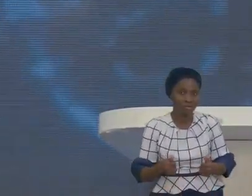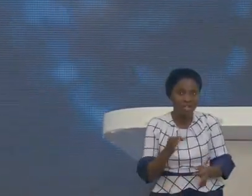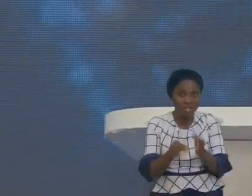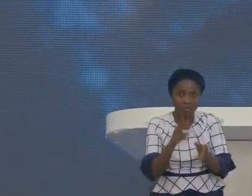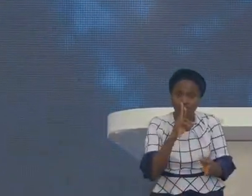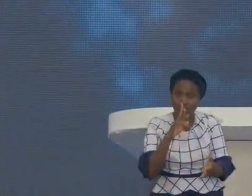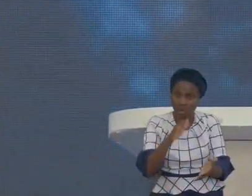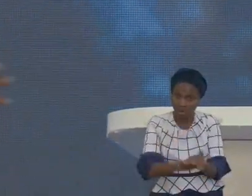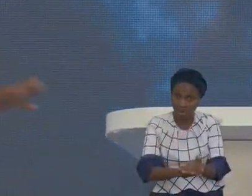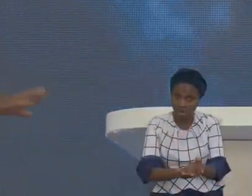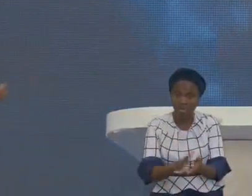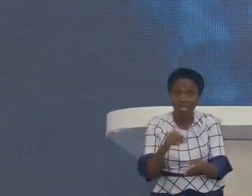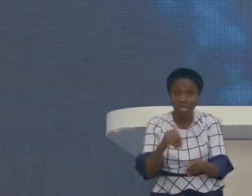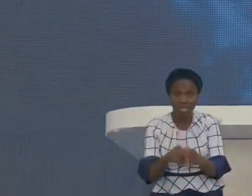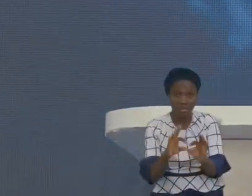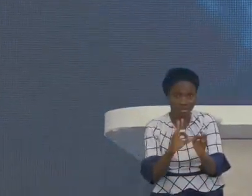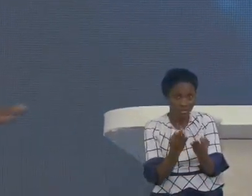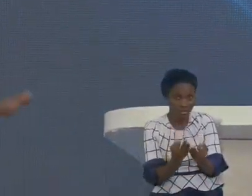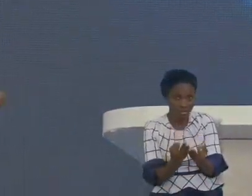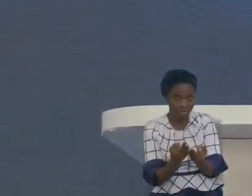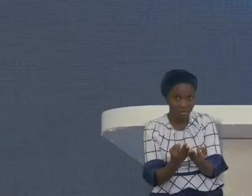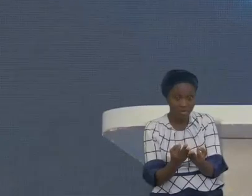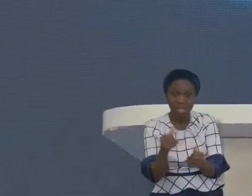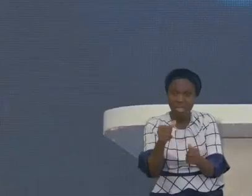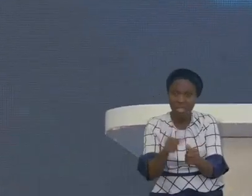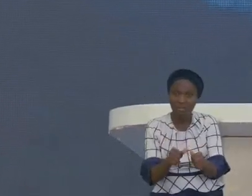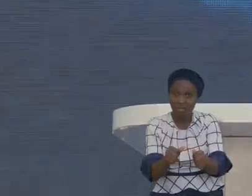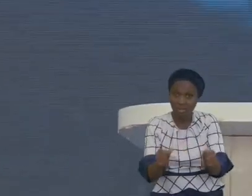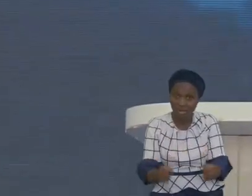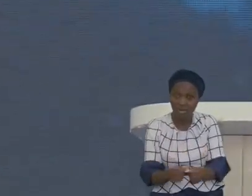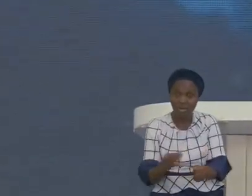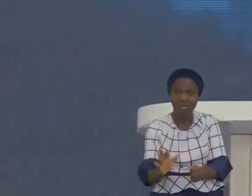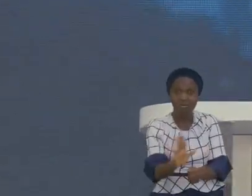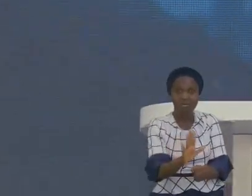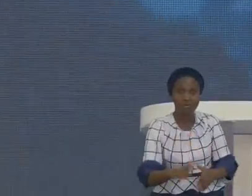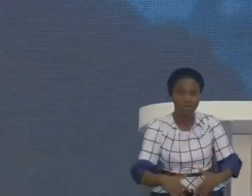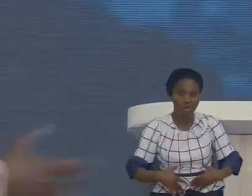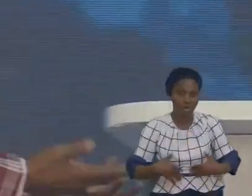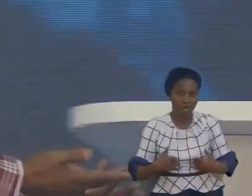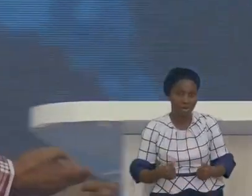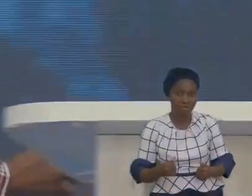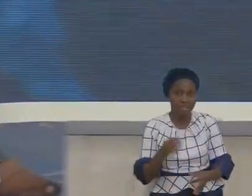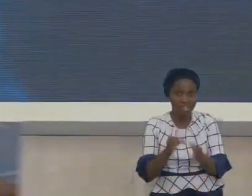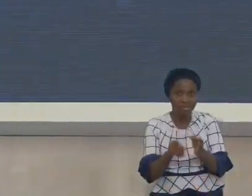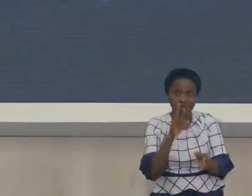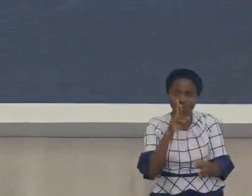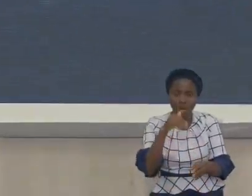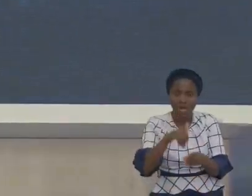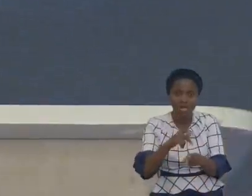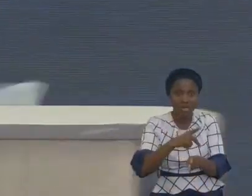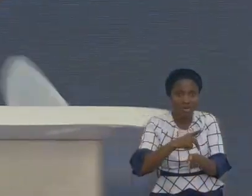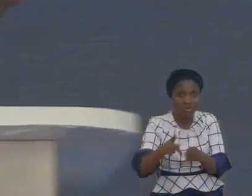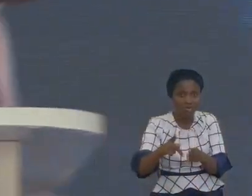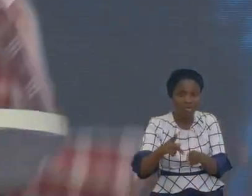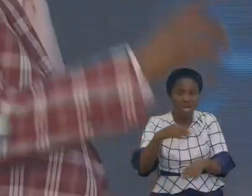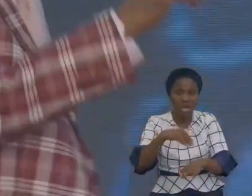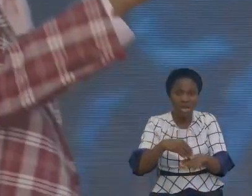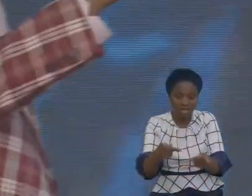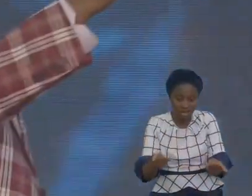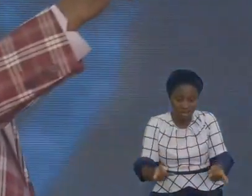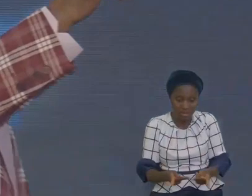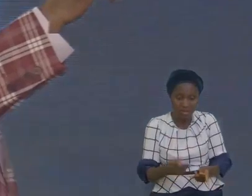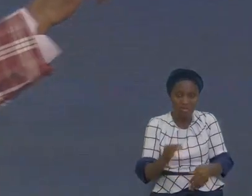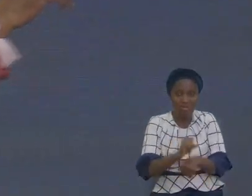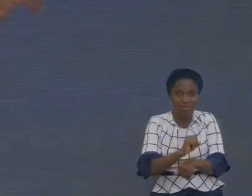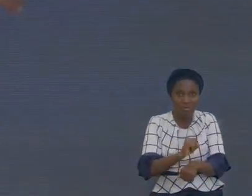of your life, if you're in the profession, at the place of work, every area of your life, the way